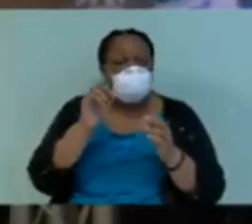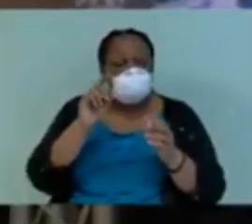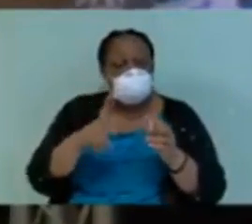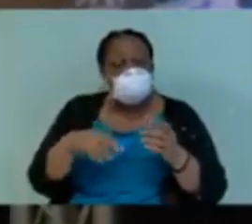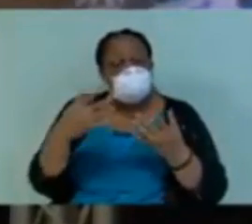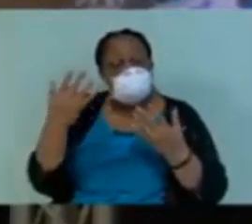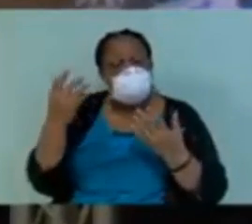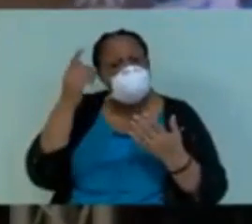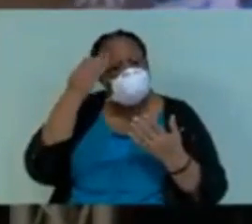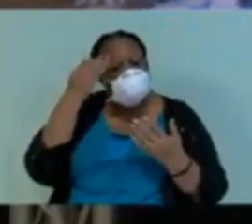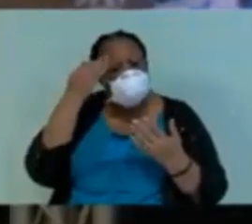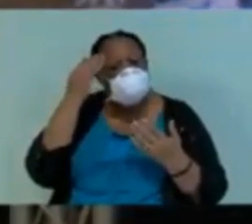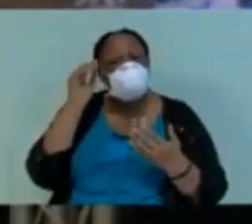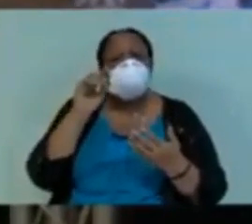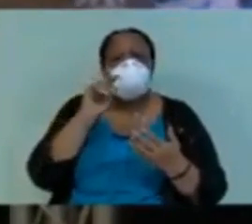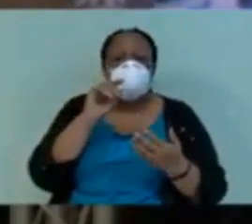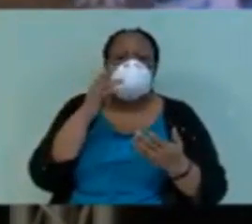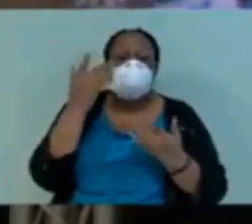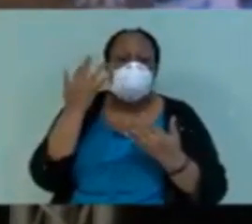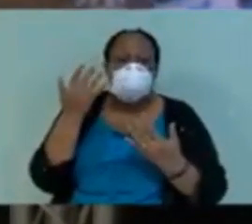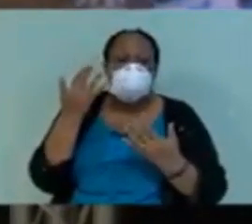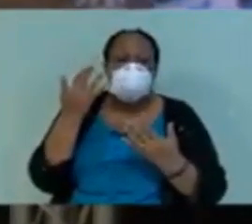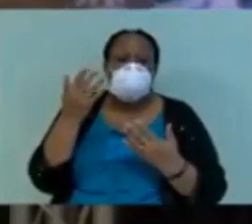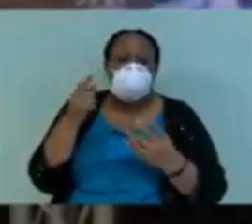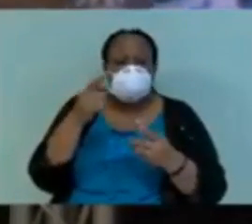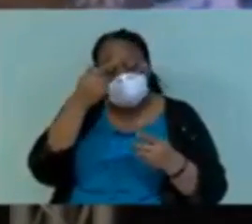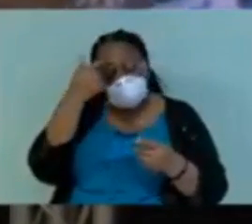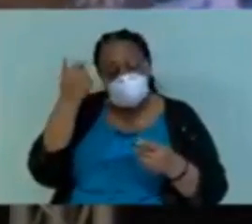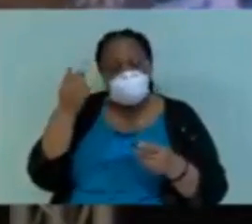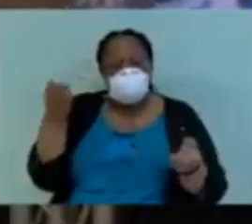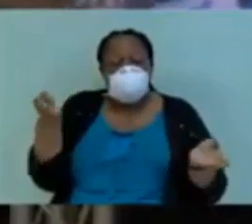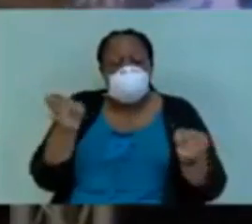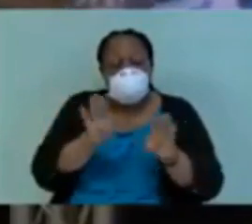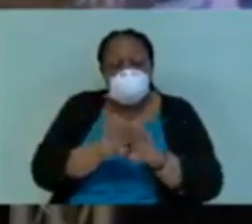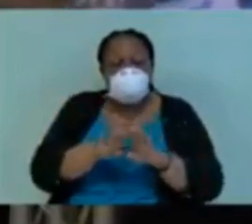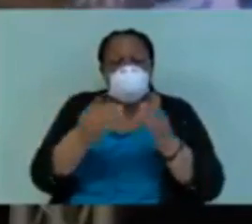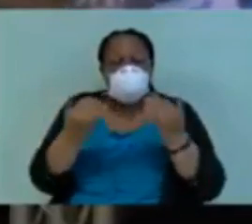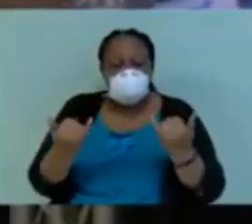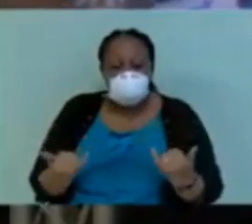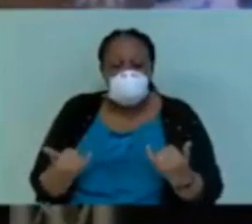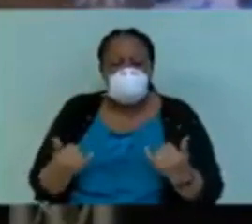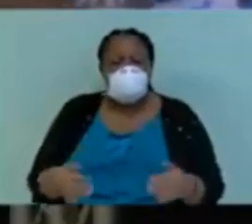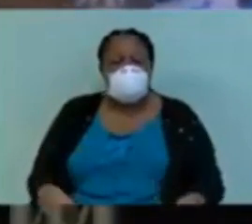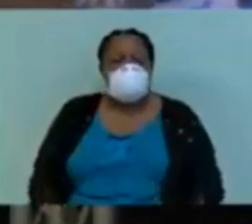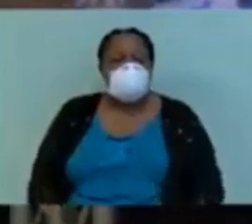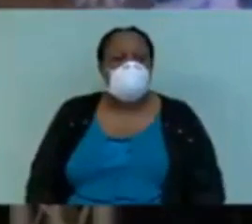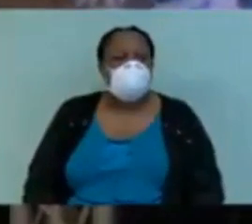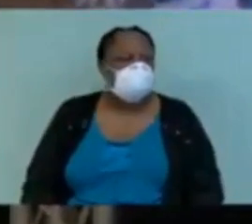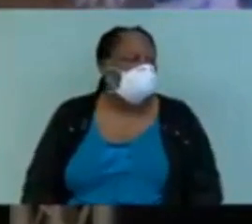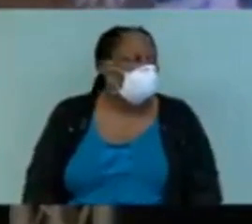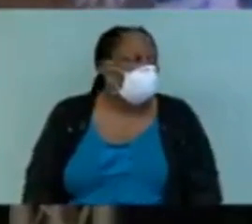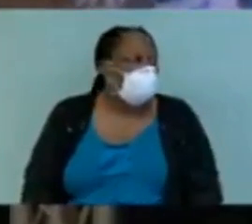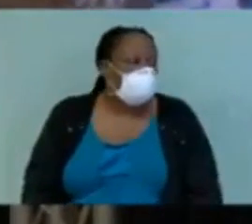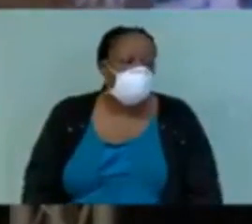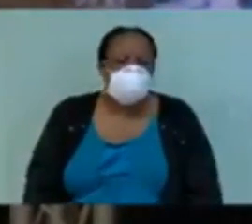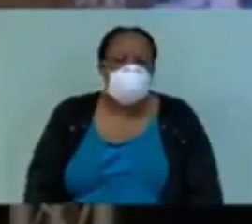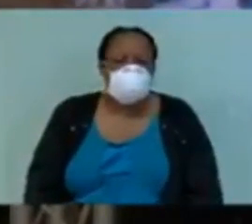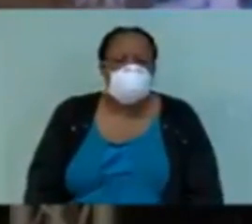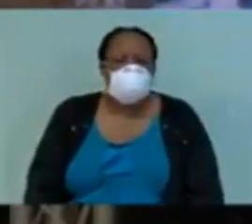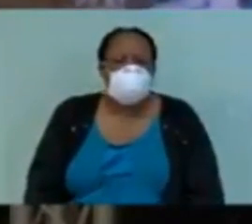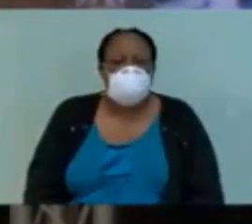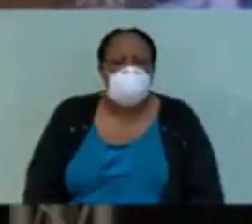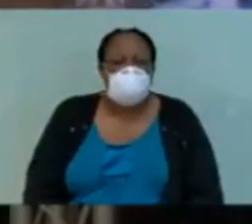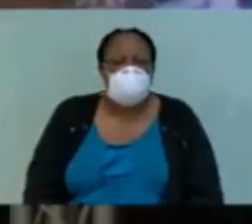any funds outstanding. We wish to assure all our customers that we are working with our